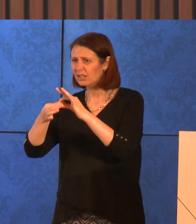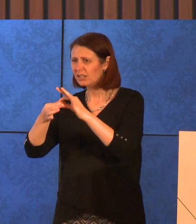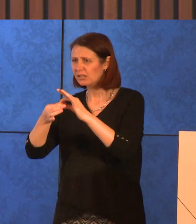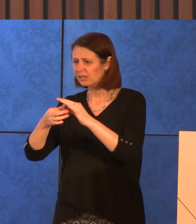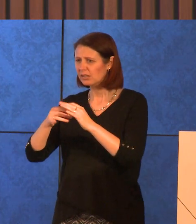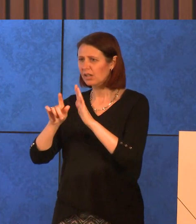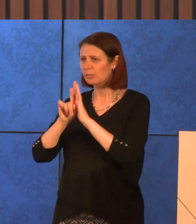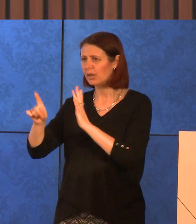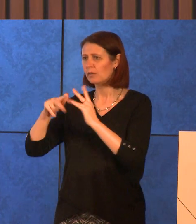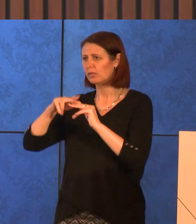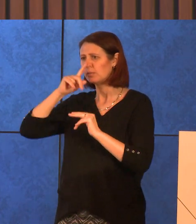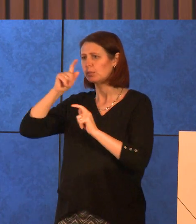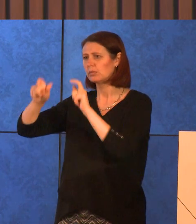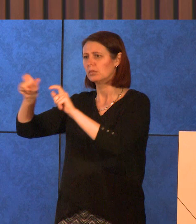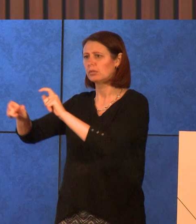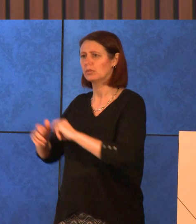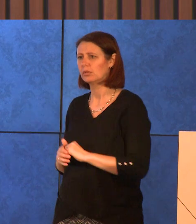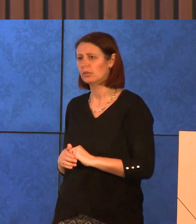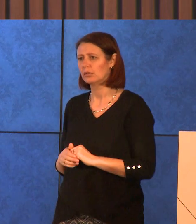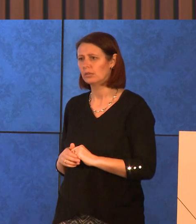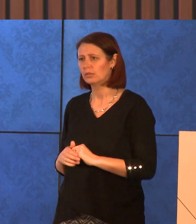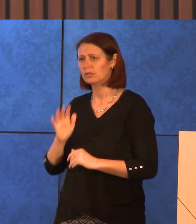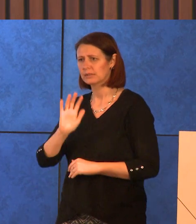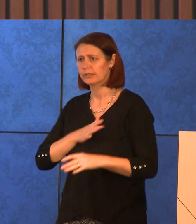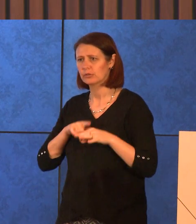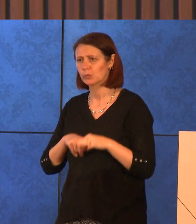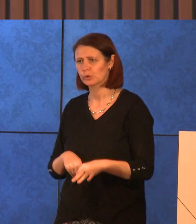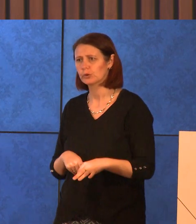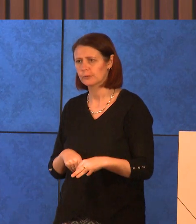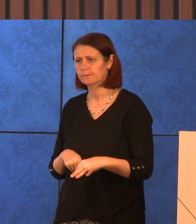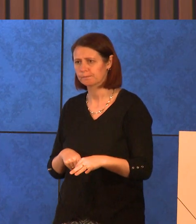behalf of participants? Does it? Interesting question.